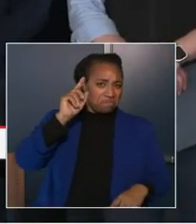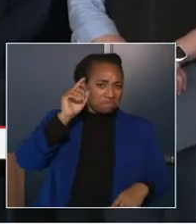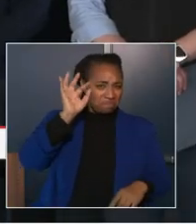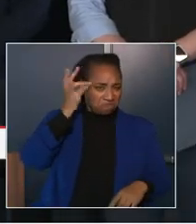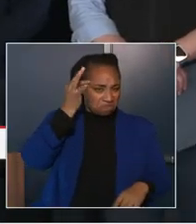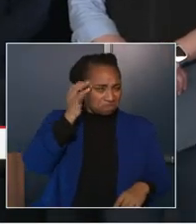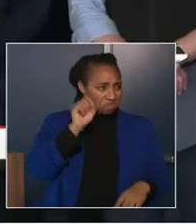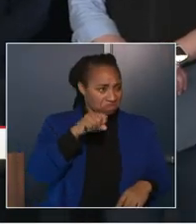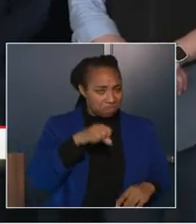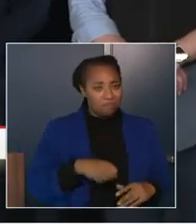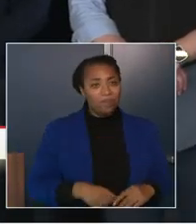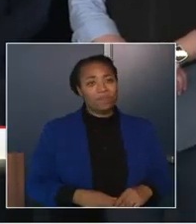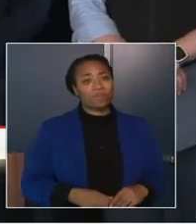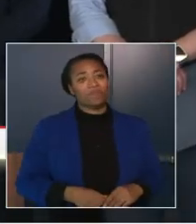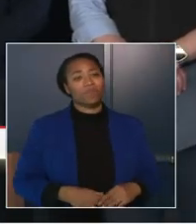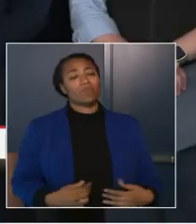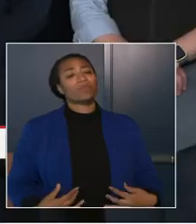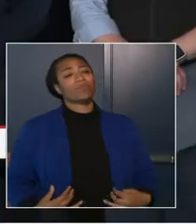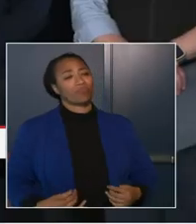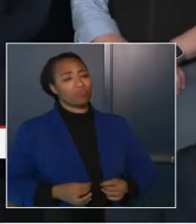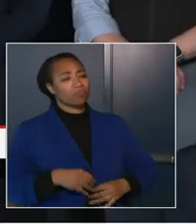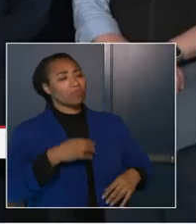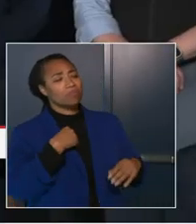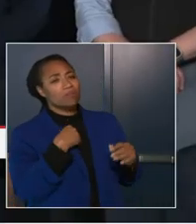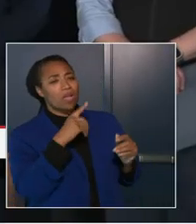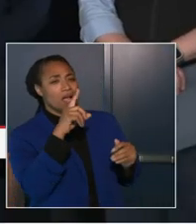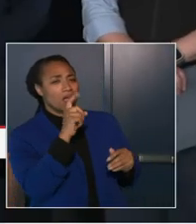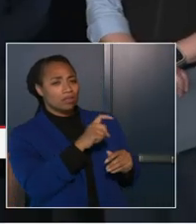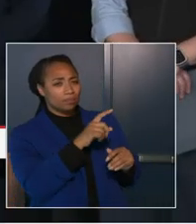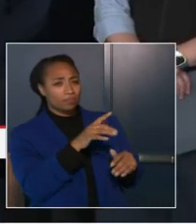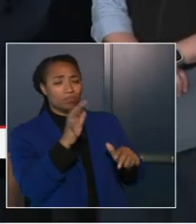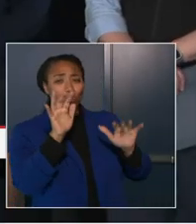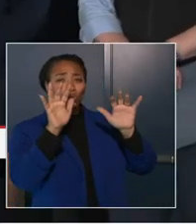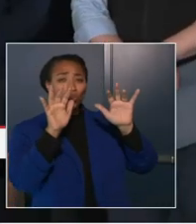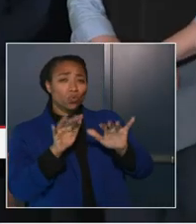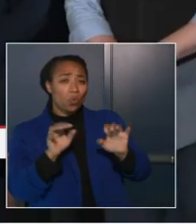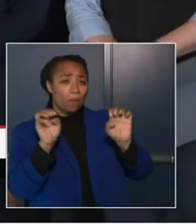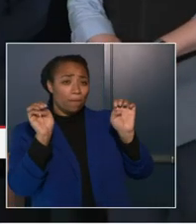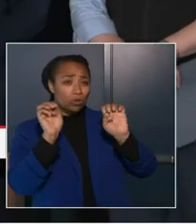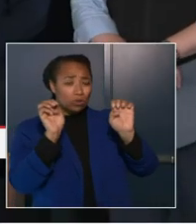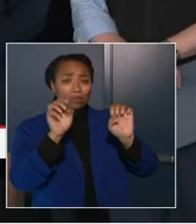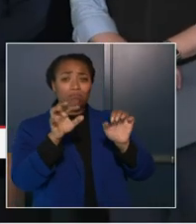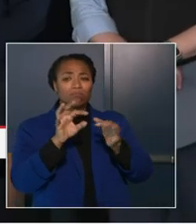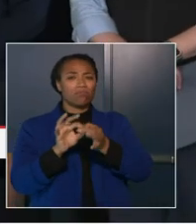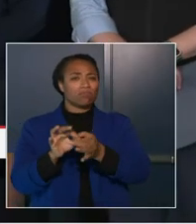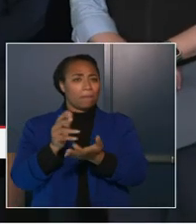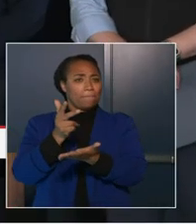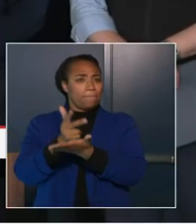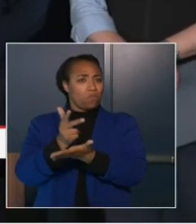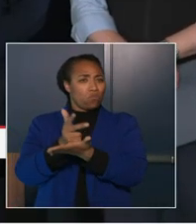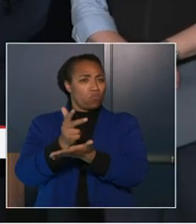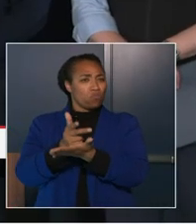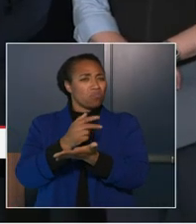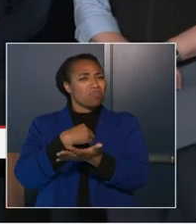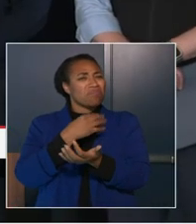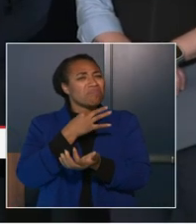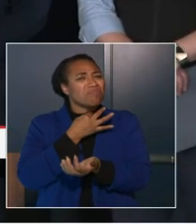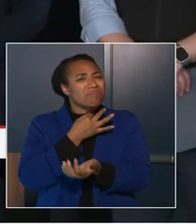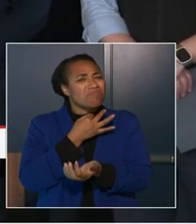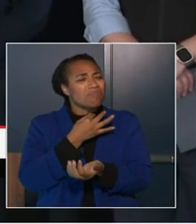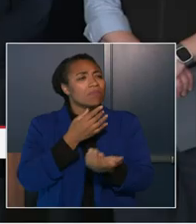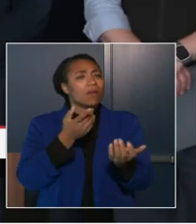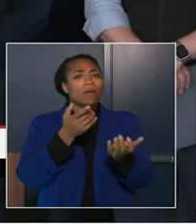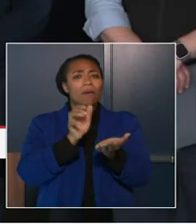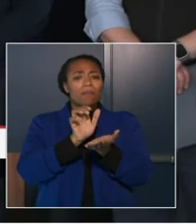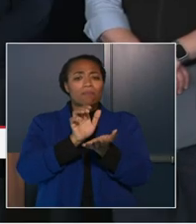Sorry, I asked the snow emergency question as it related to parking, but can someone just walk through kind of the process of clearing, the